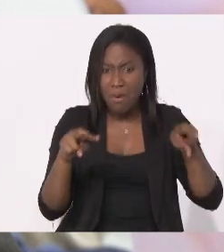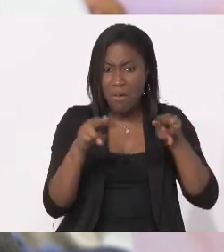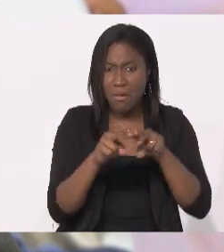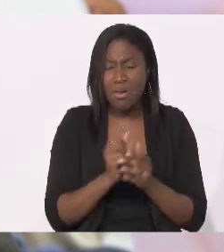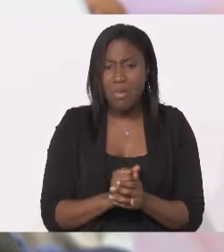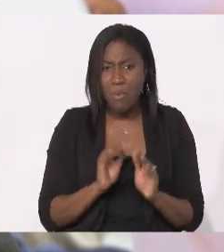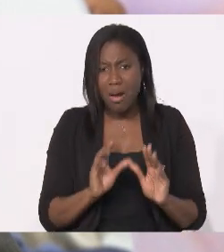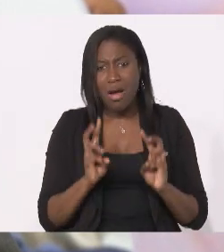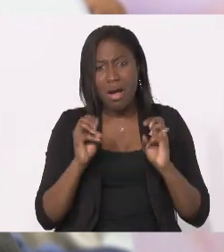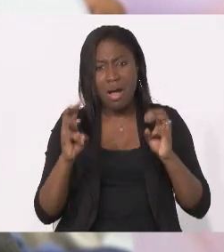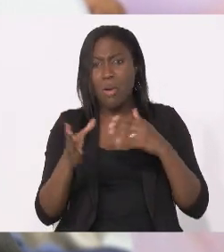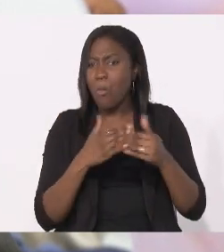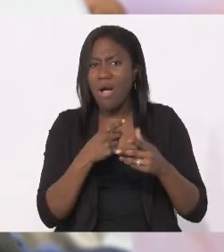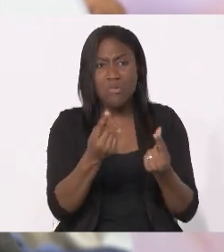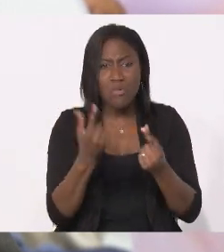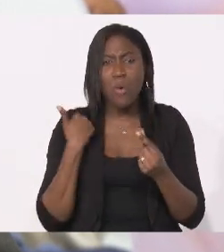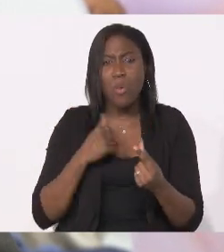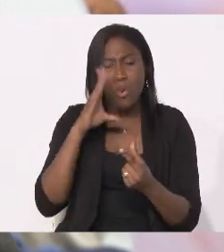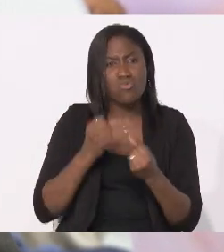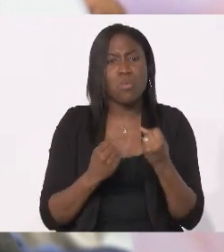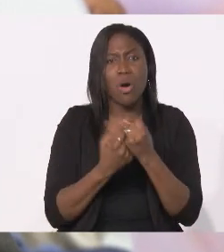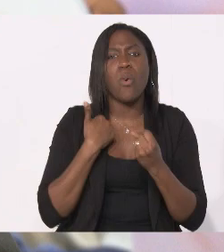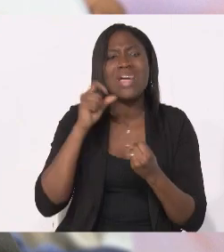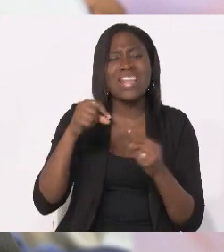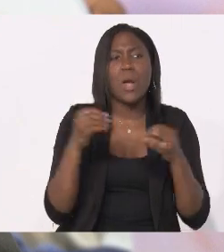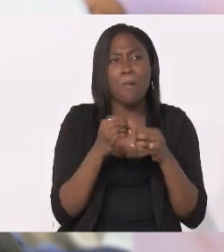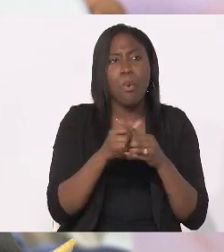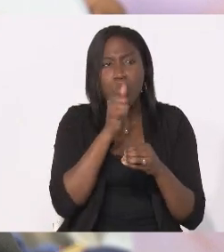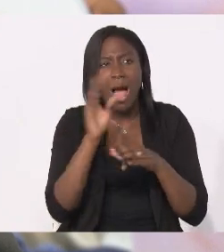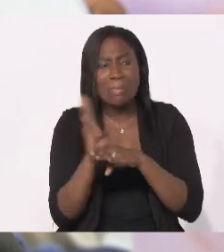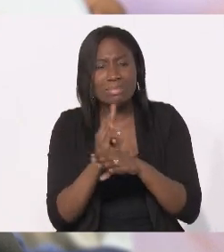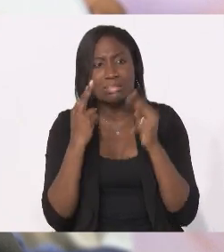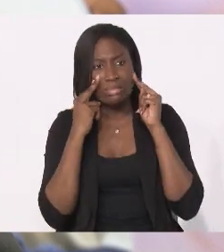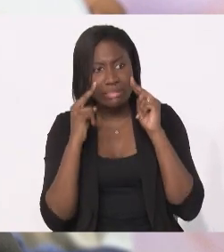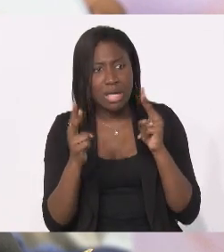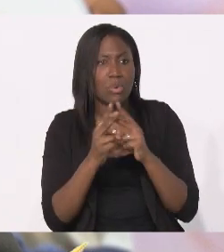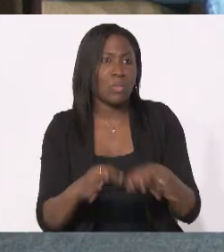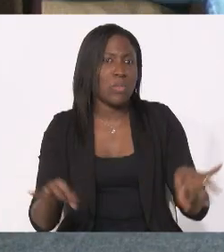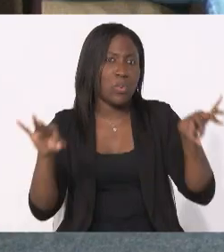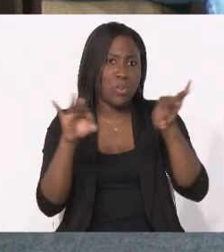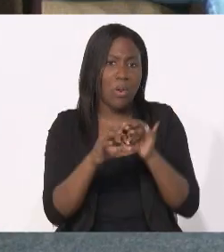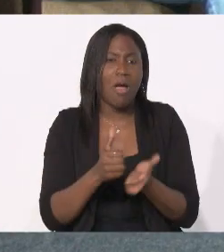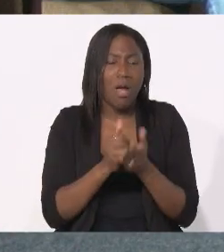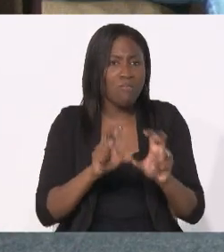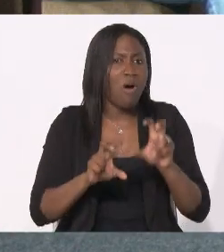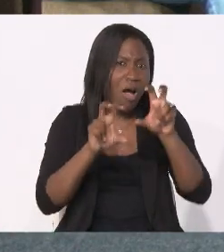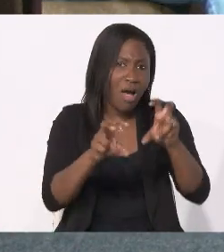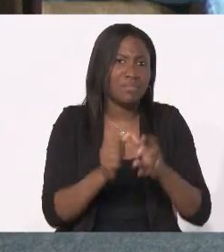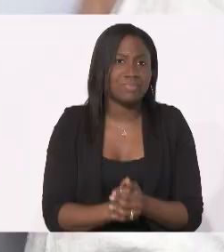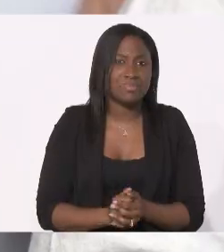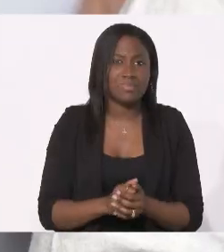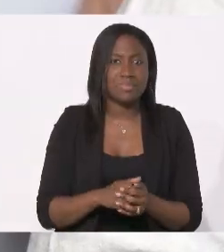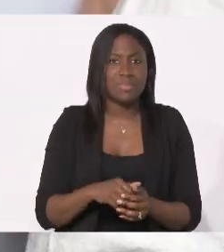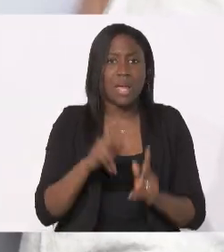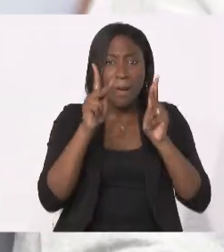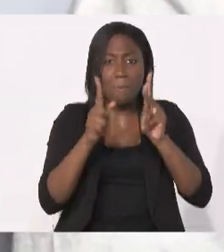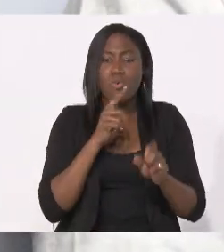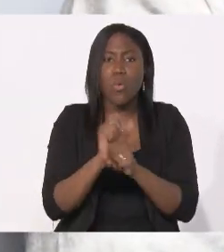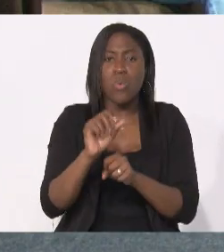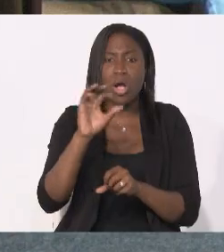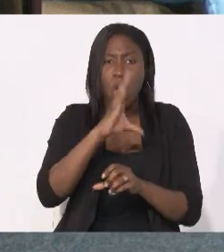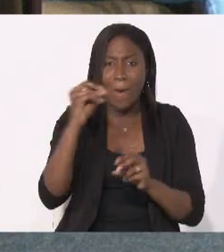at all from this country. Canadians were willing to help and invest in our story, but not us. They understand.